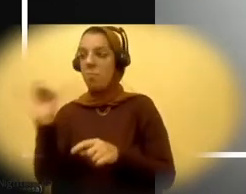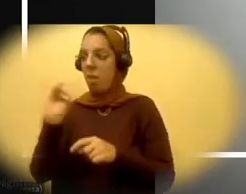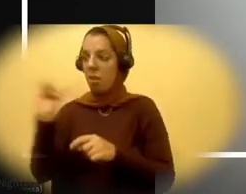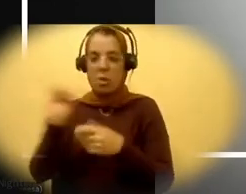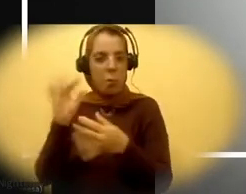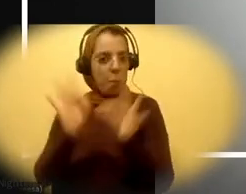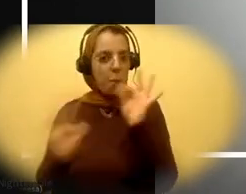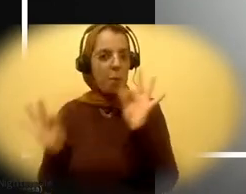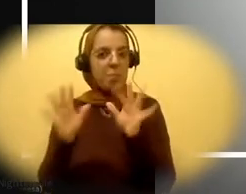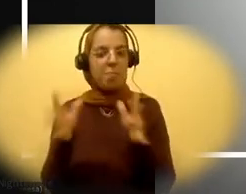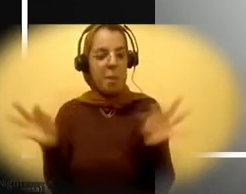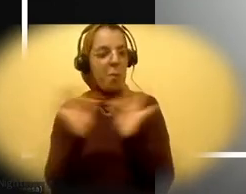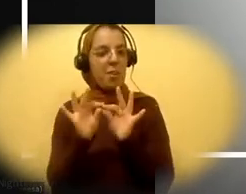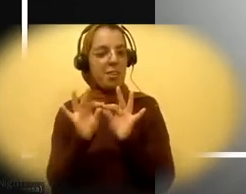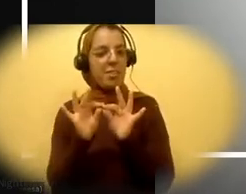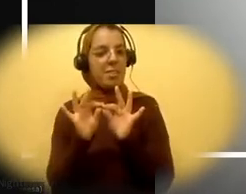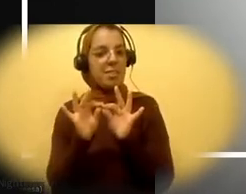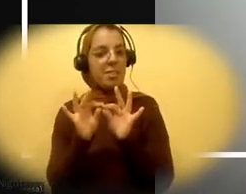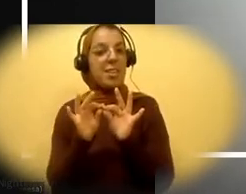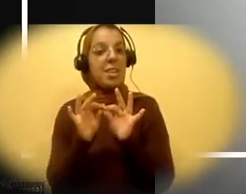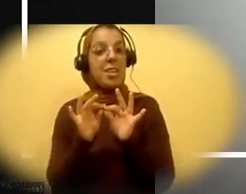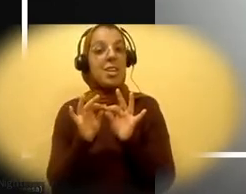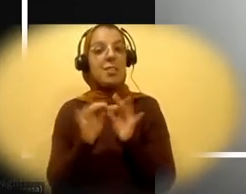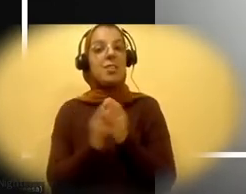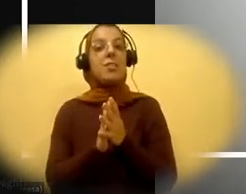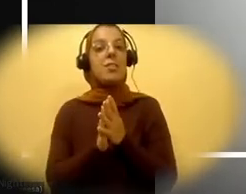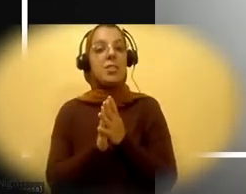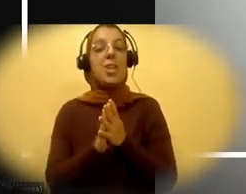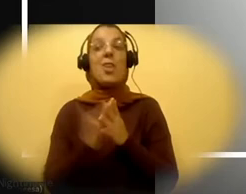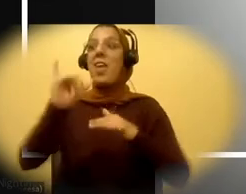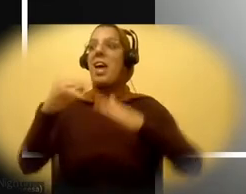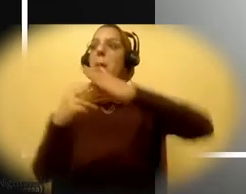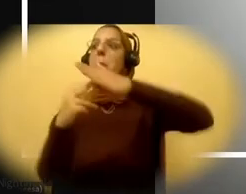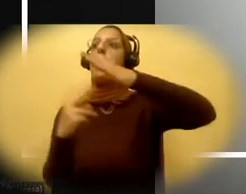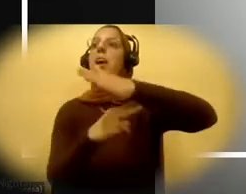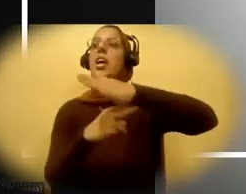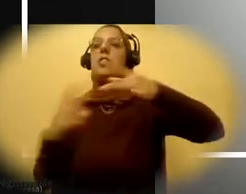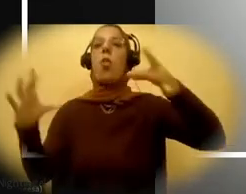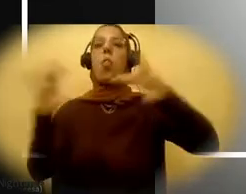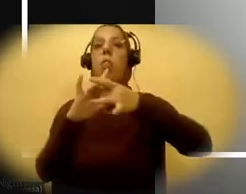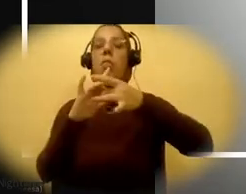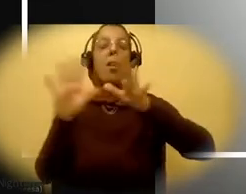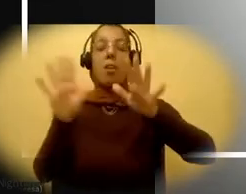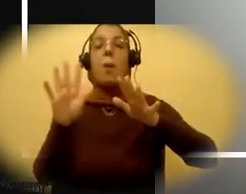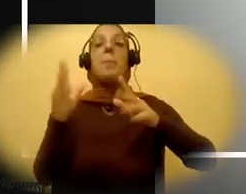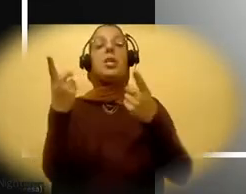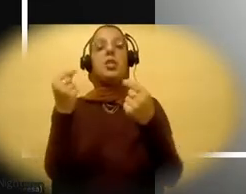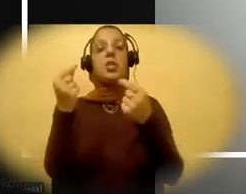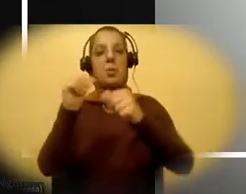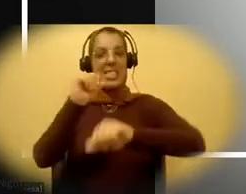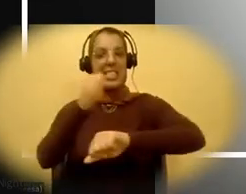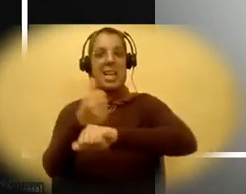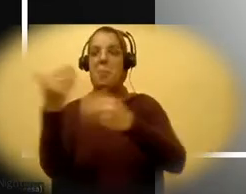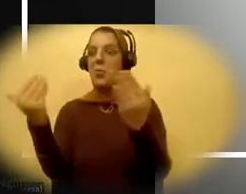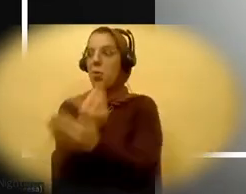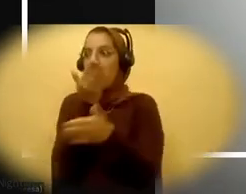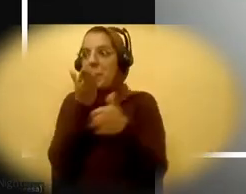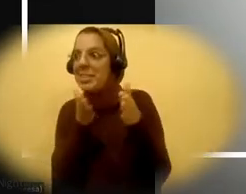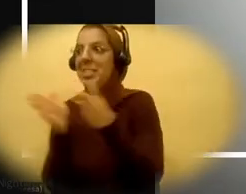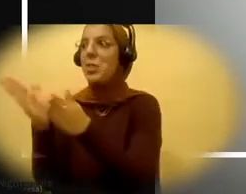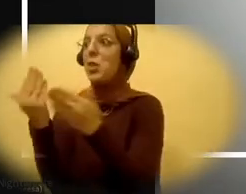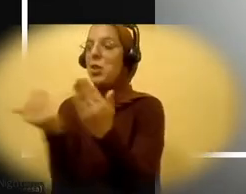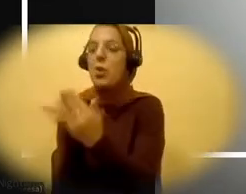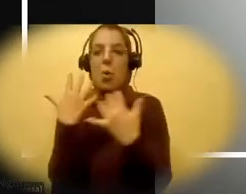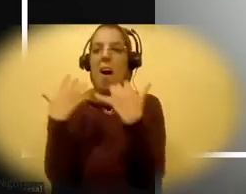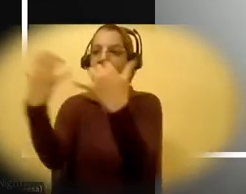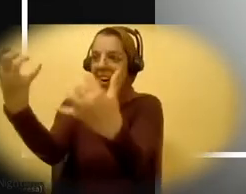it doesn't bridge the gap, but rather it builds a bridge instead to open up a whole other audience. It also